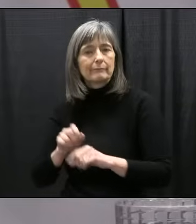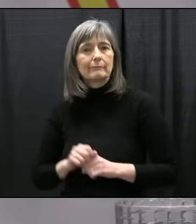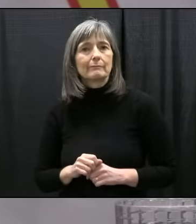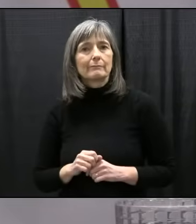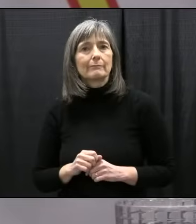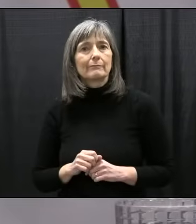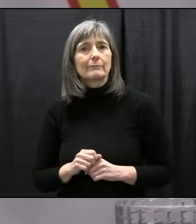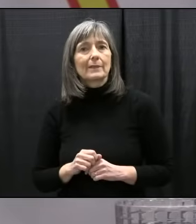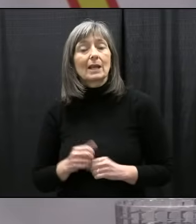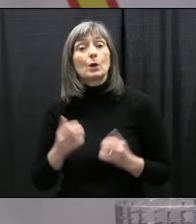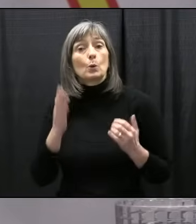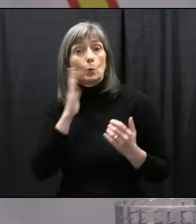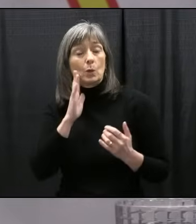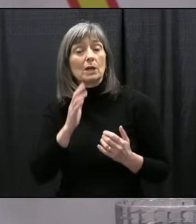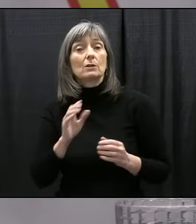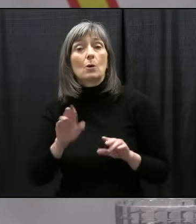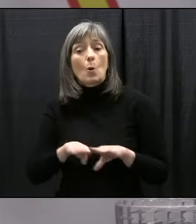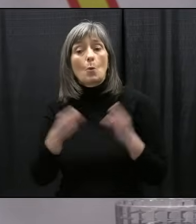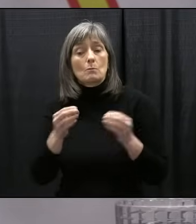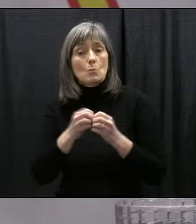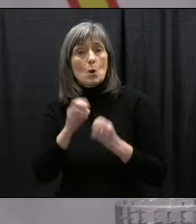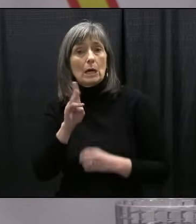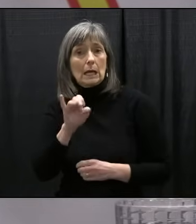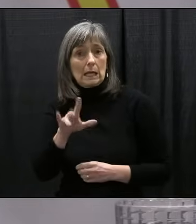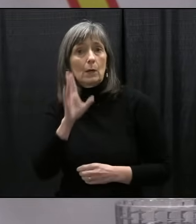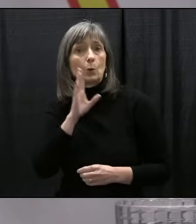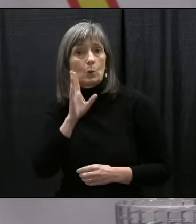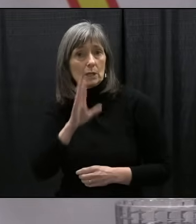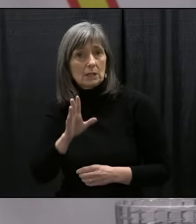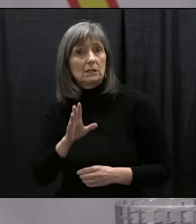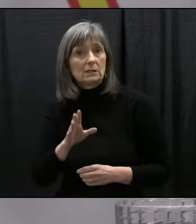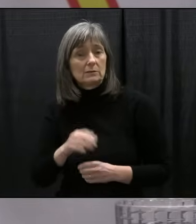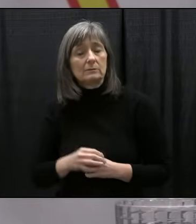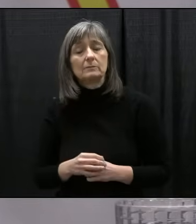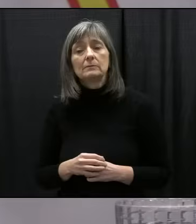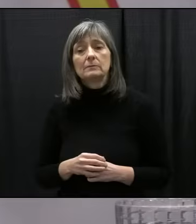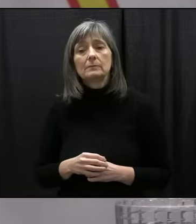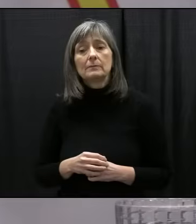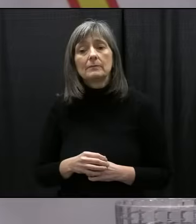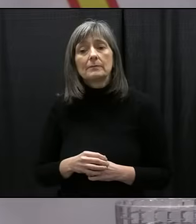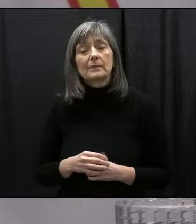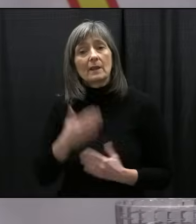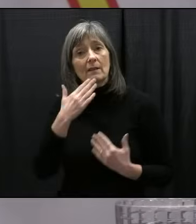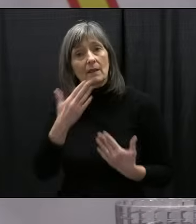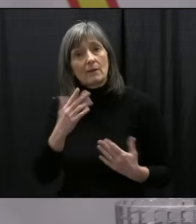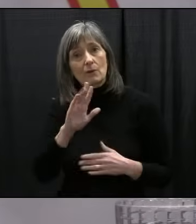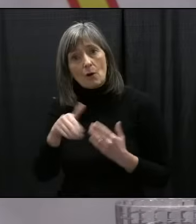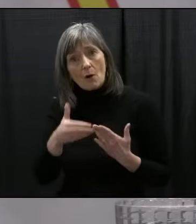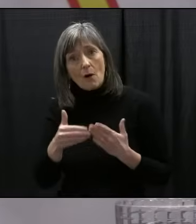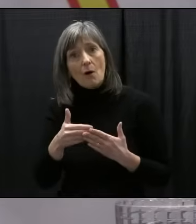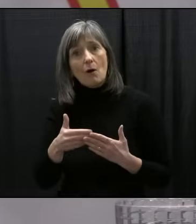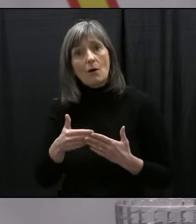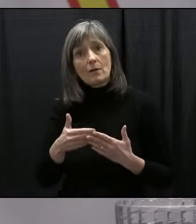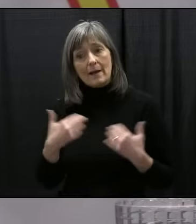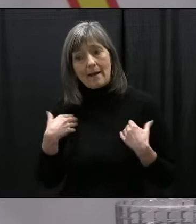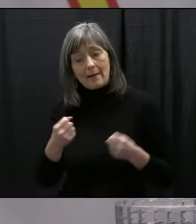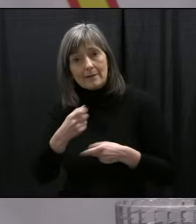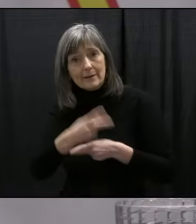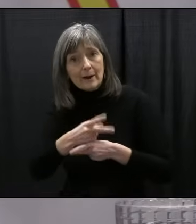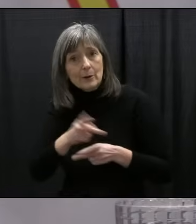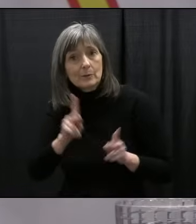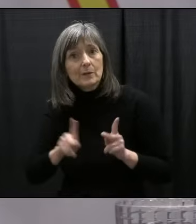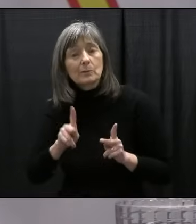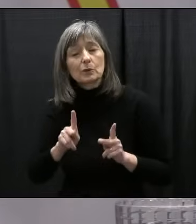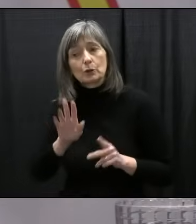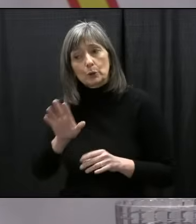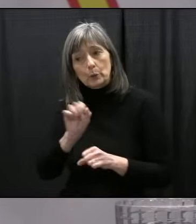mass vaccination clinics to help meet that demand. Thanks to all the healthcare professionals and workers across the province. Your